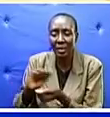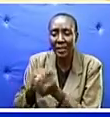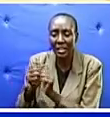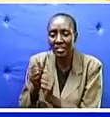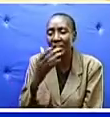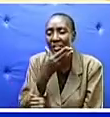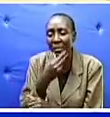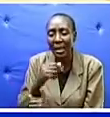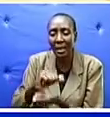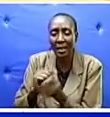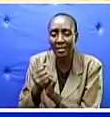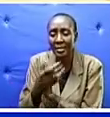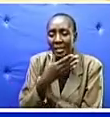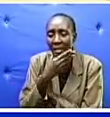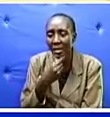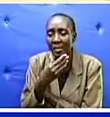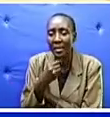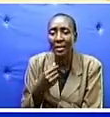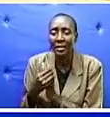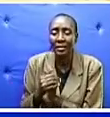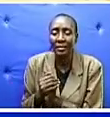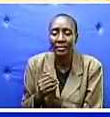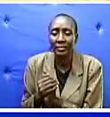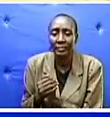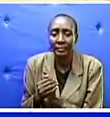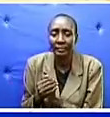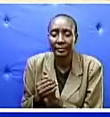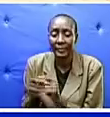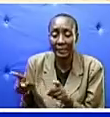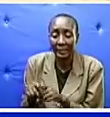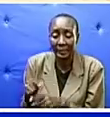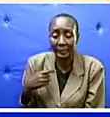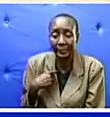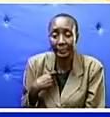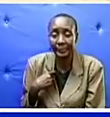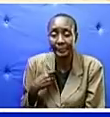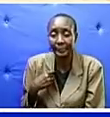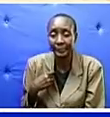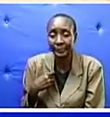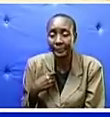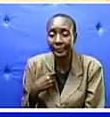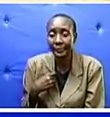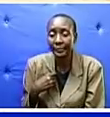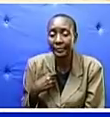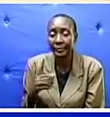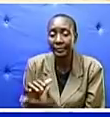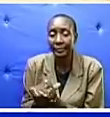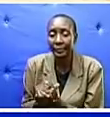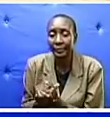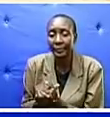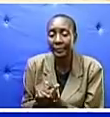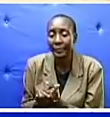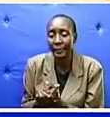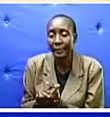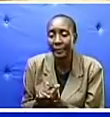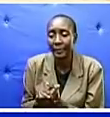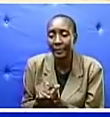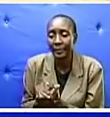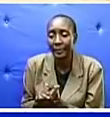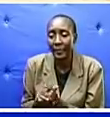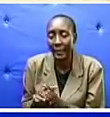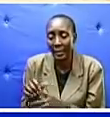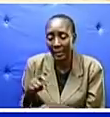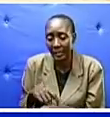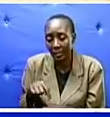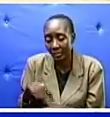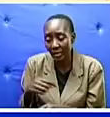changing men like a cloth, you see. And I see, you know, when I do my research,